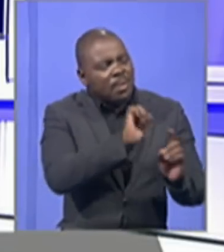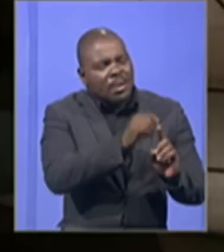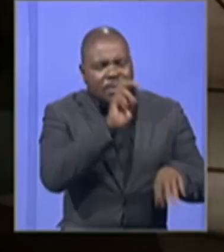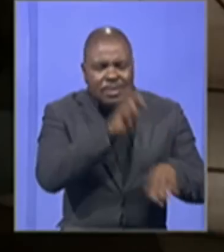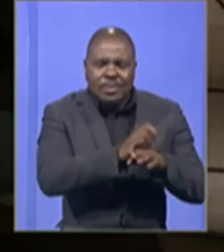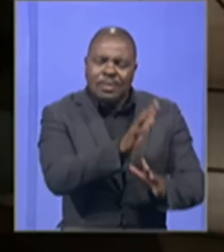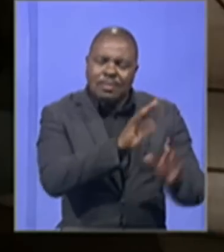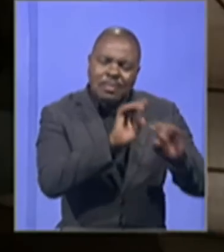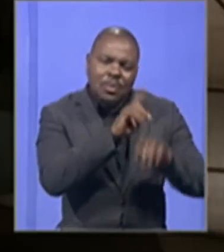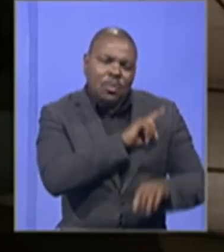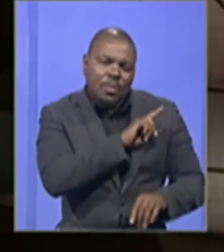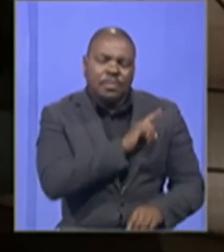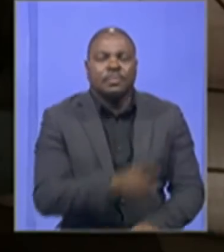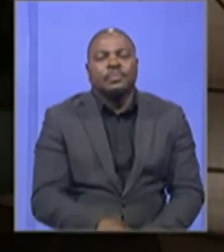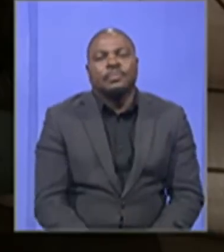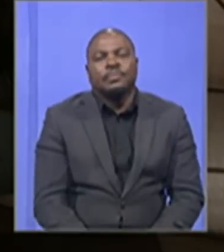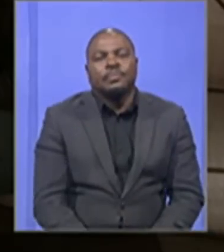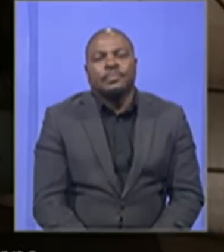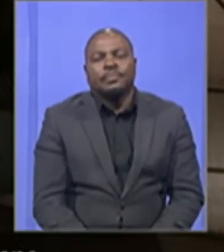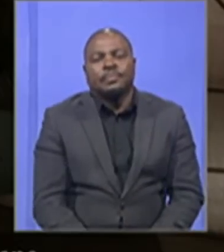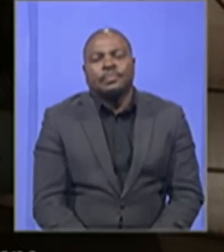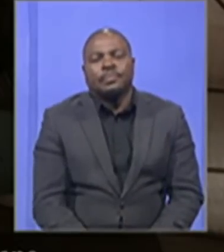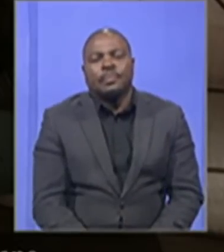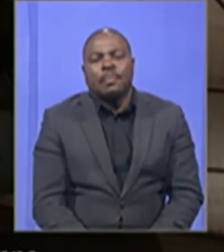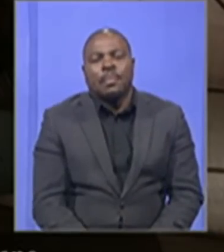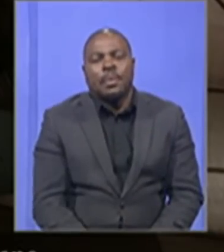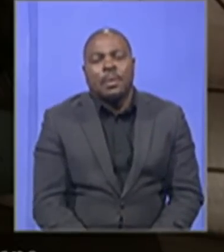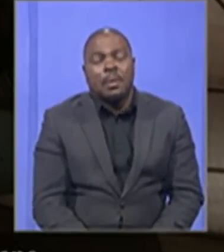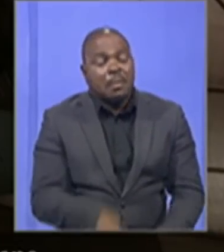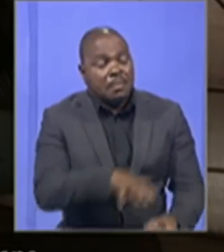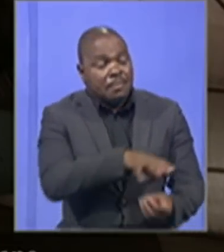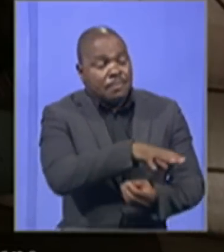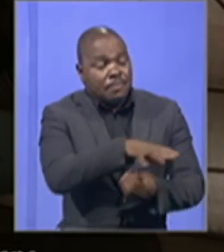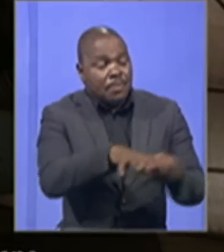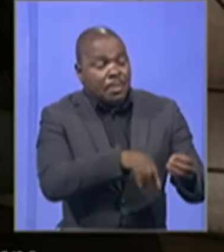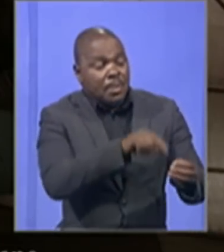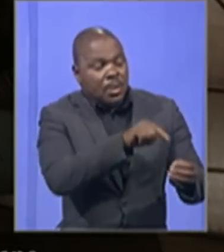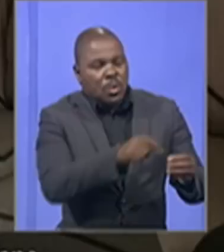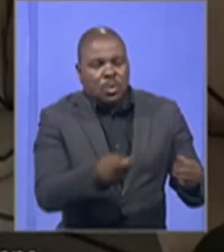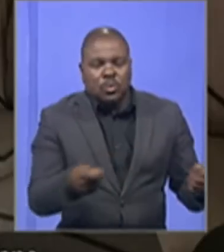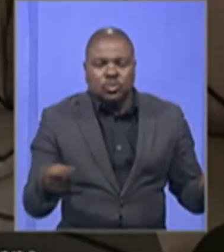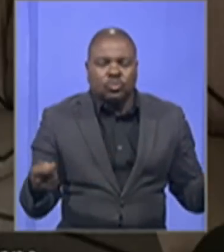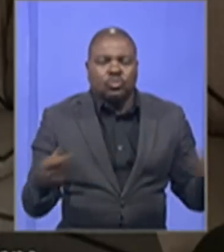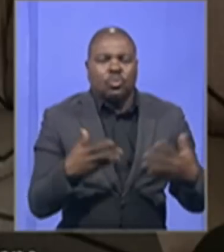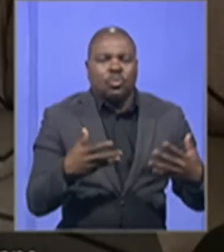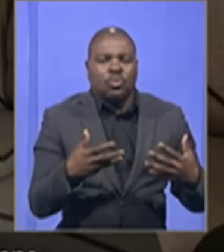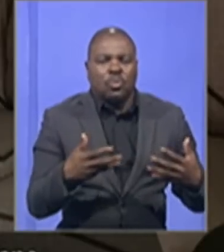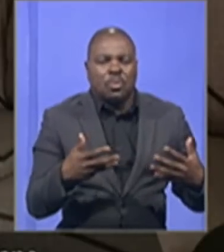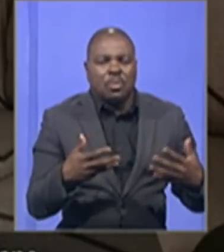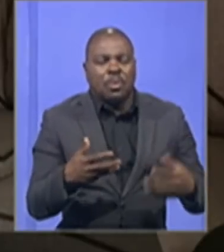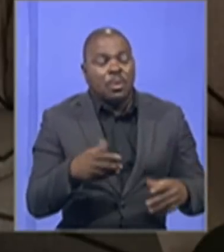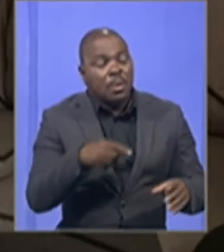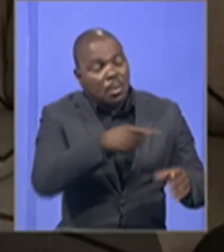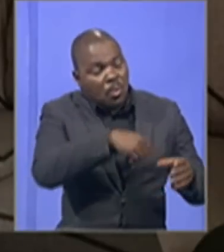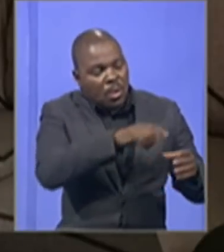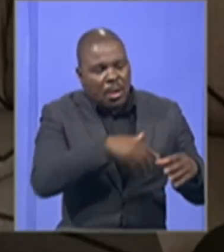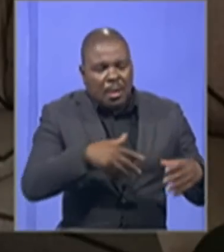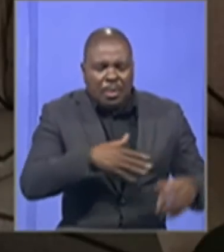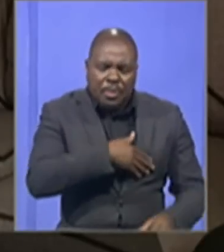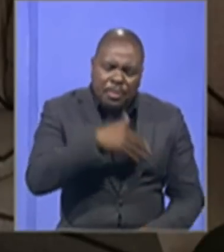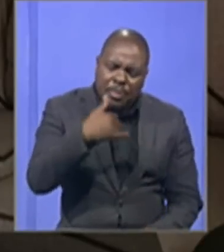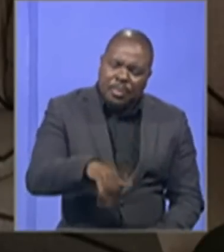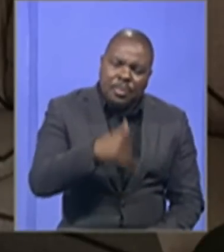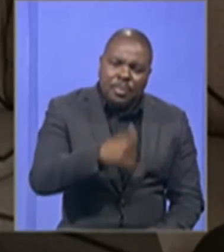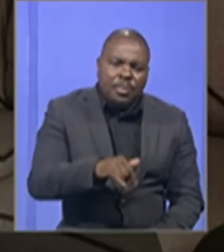Ba lelapa leo le kgarogileng dipelo ba re ba utlwisitswe botlhoko thata ke tsela e